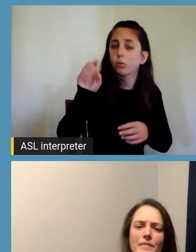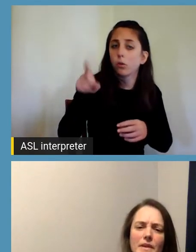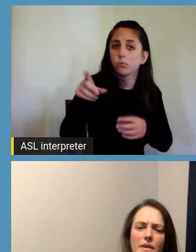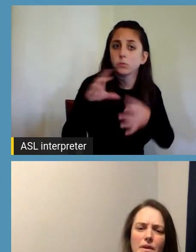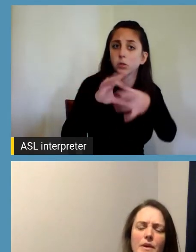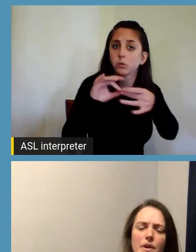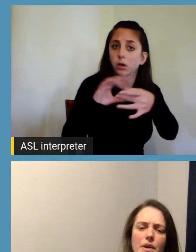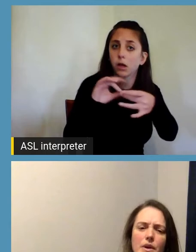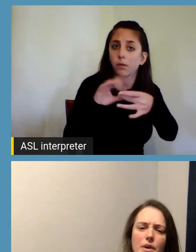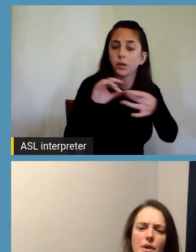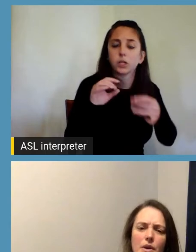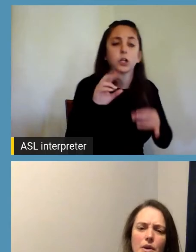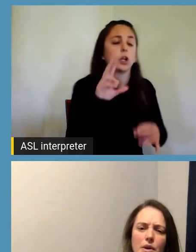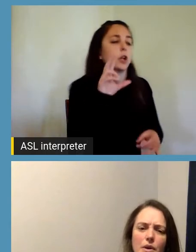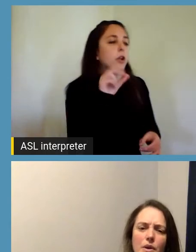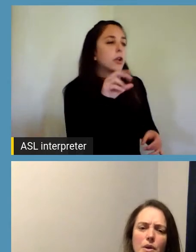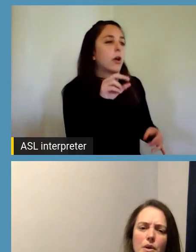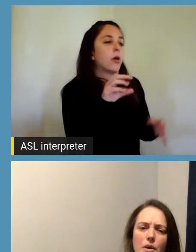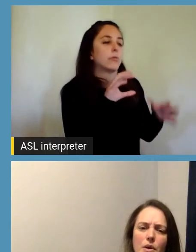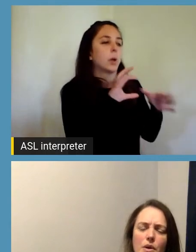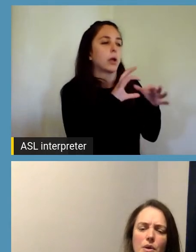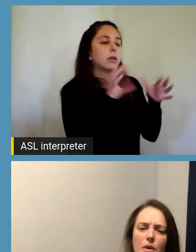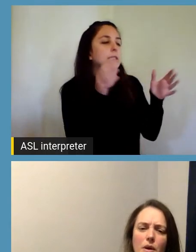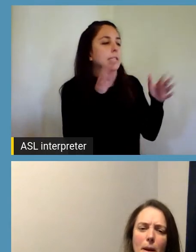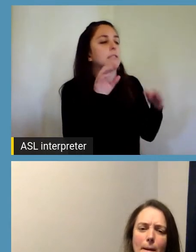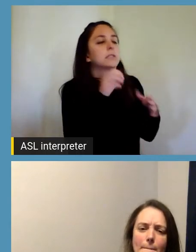something else that kind of has to do with it. So I don't collect